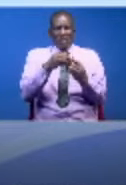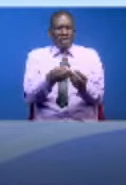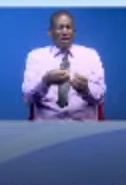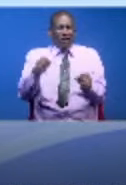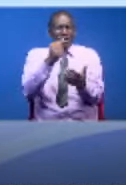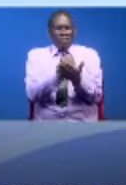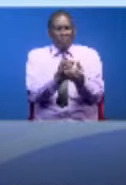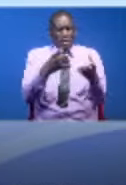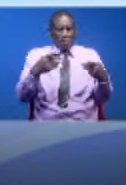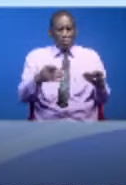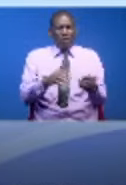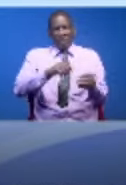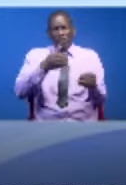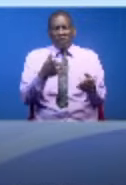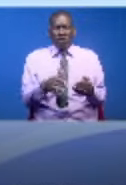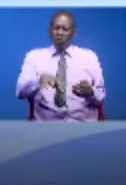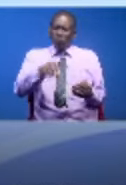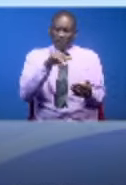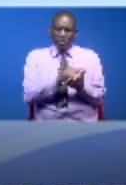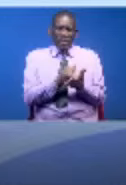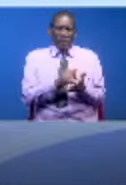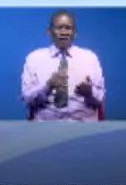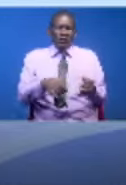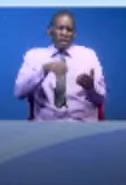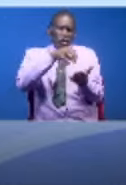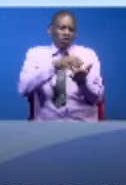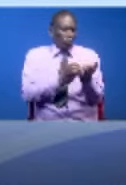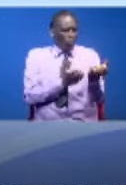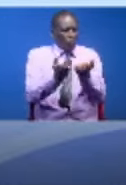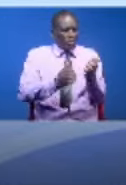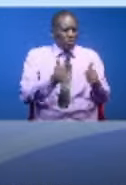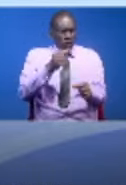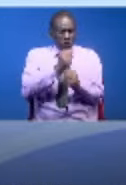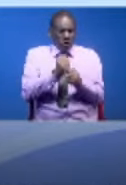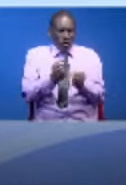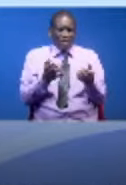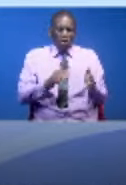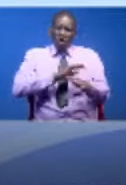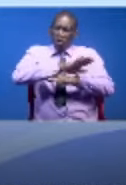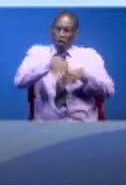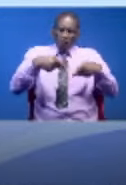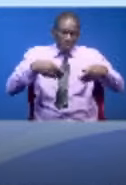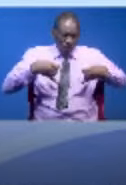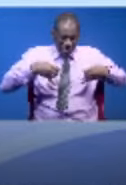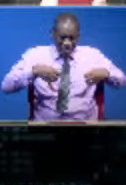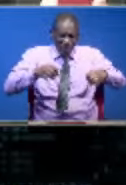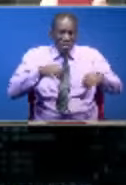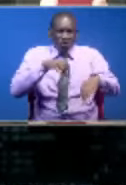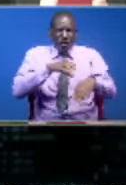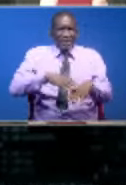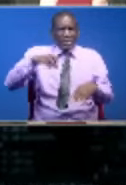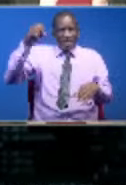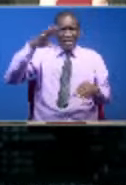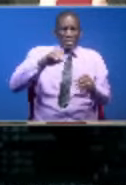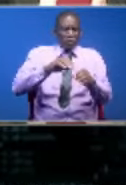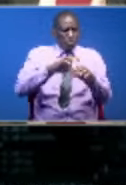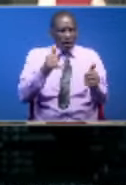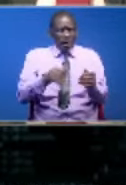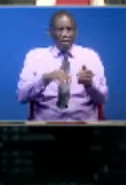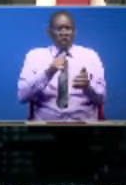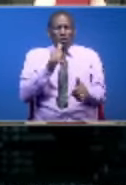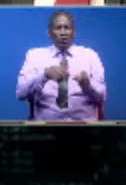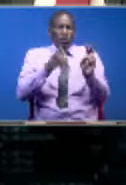etc. So you're finding that in the nature of the business we are seeing now, everybody is trying to get energy efficient. That normally comes